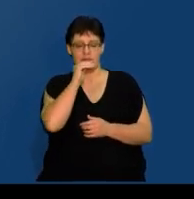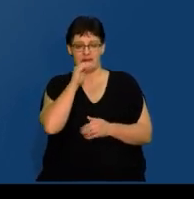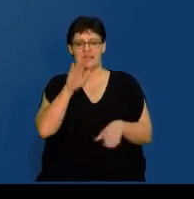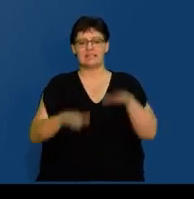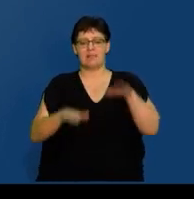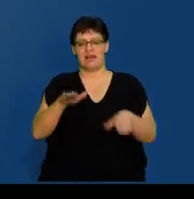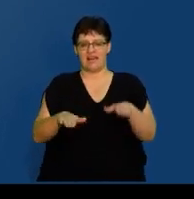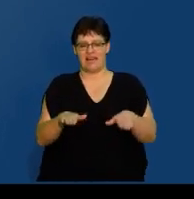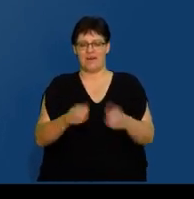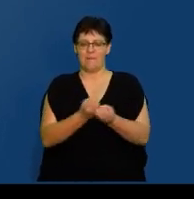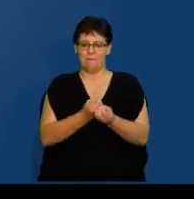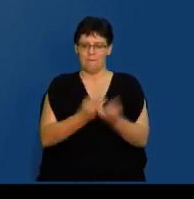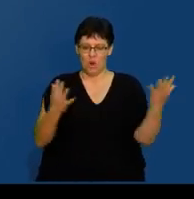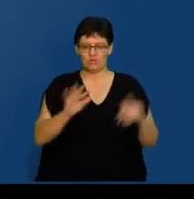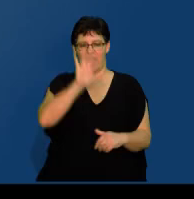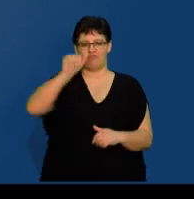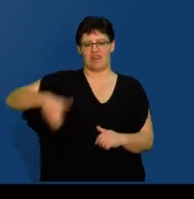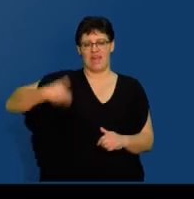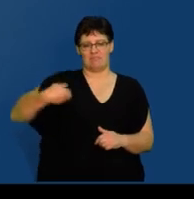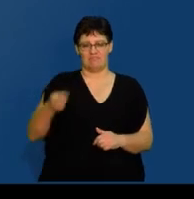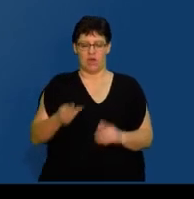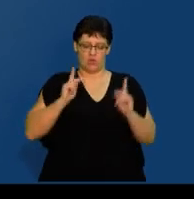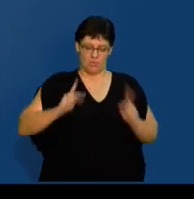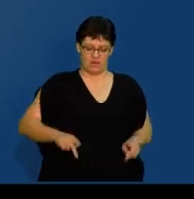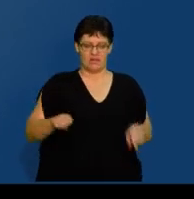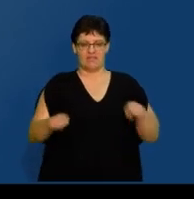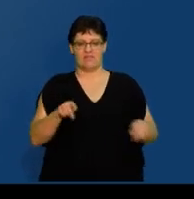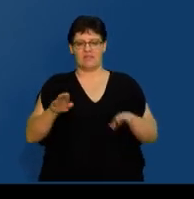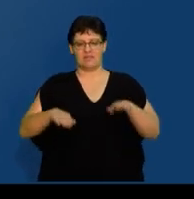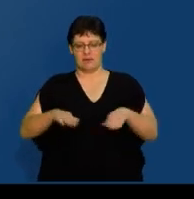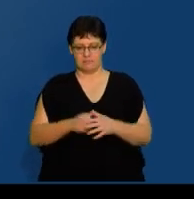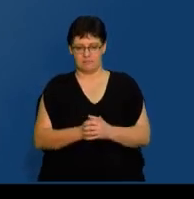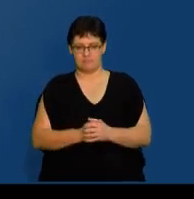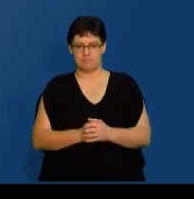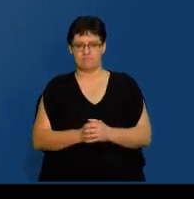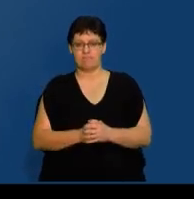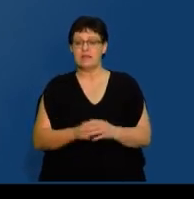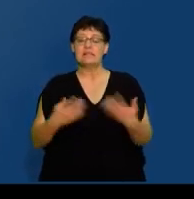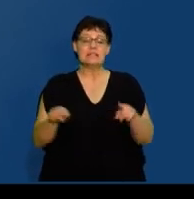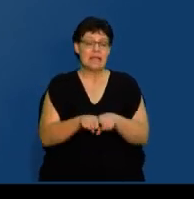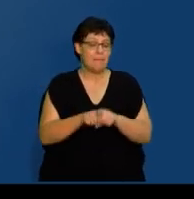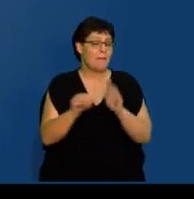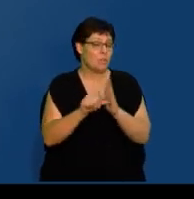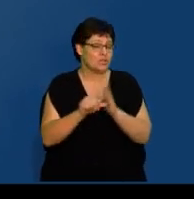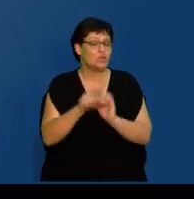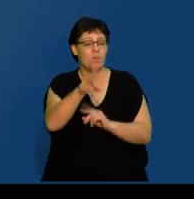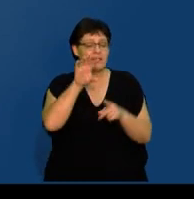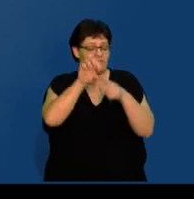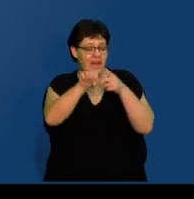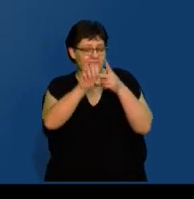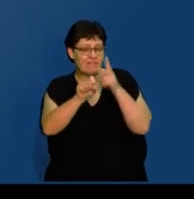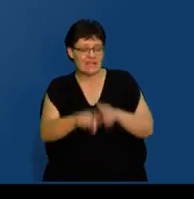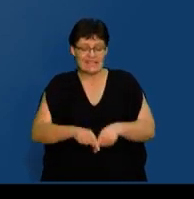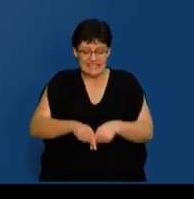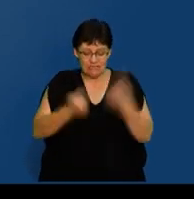to most African apes and humans. Okay. What's also important is for us to be able to find the